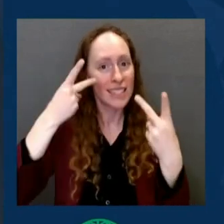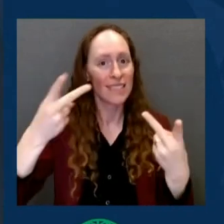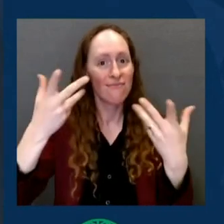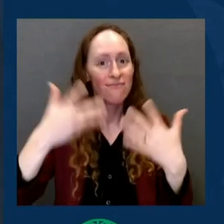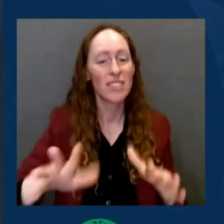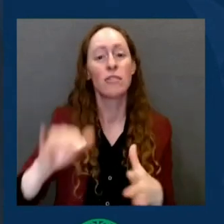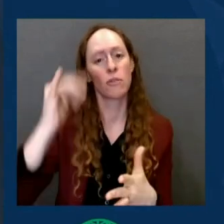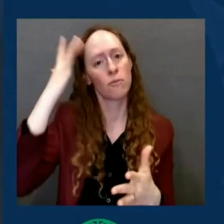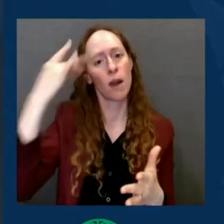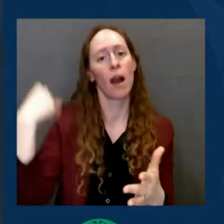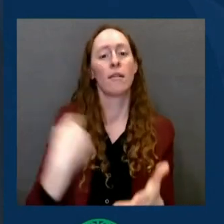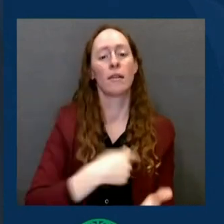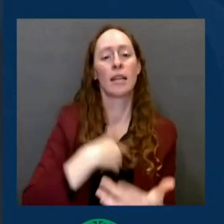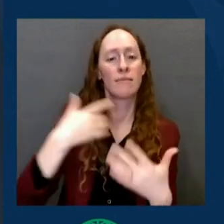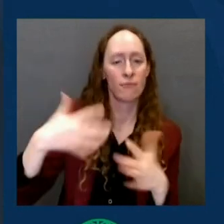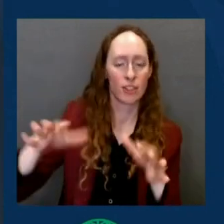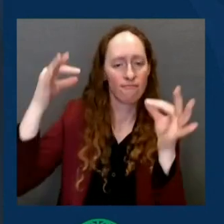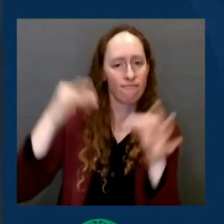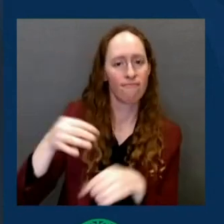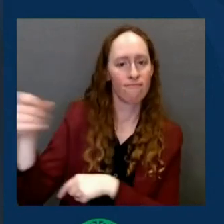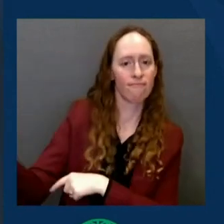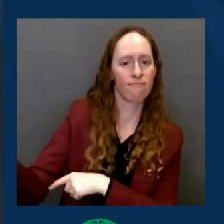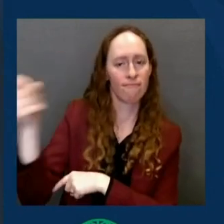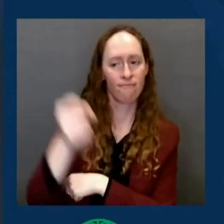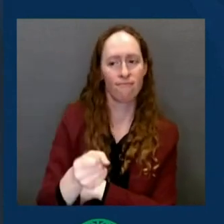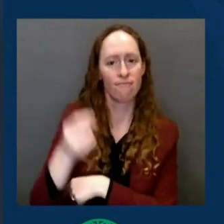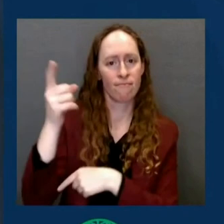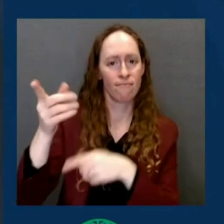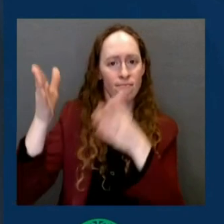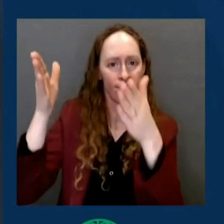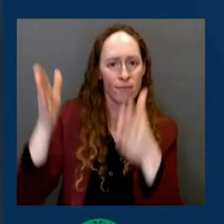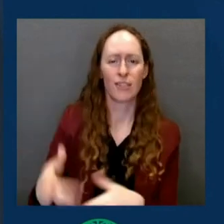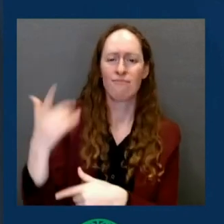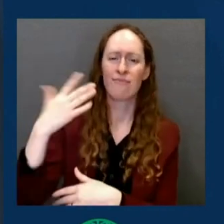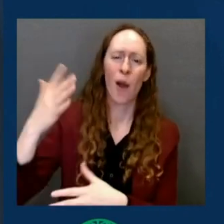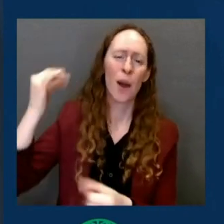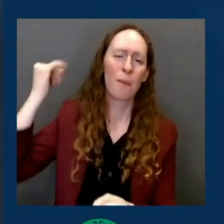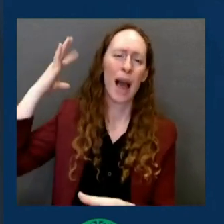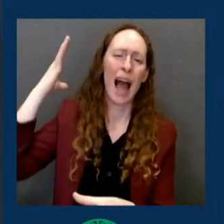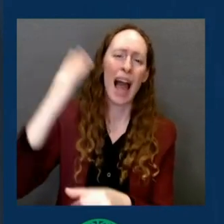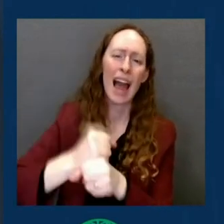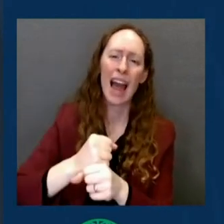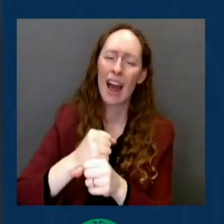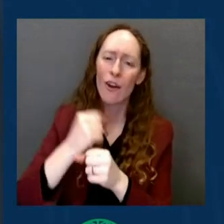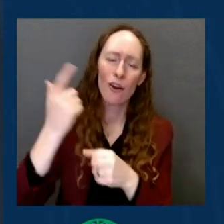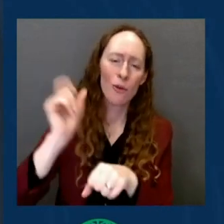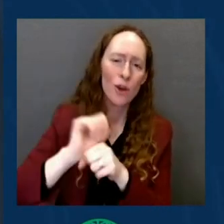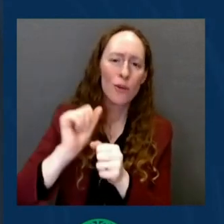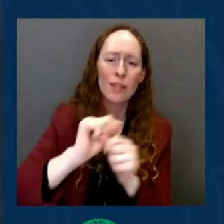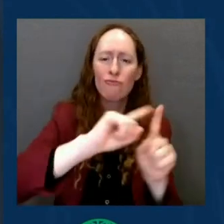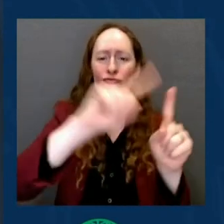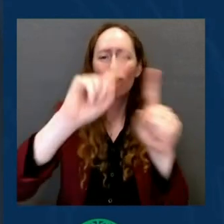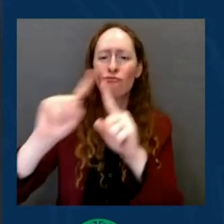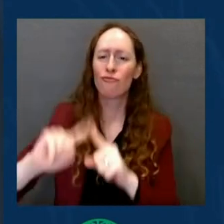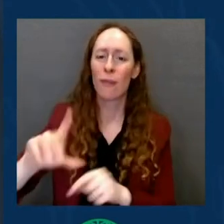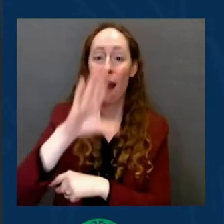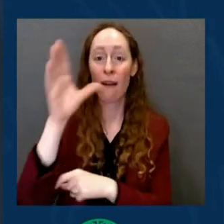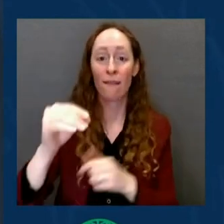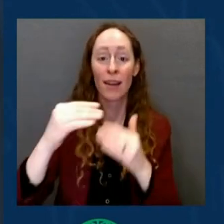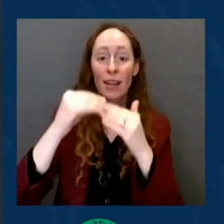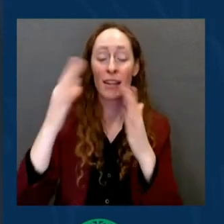with the governments across the continent, to oversee implementation coming out of this summit, Ambassador Johnny